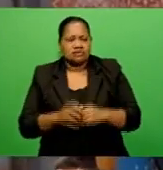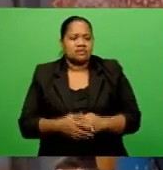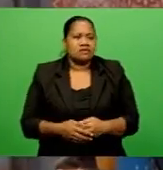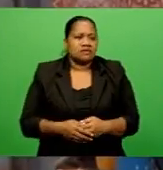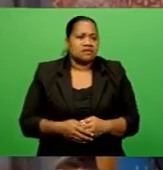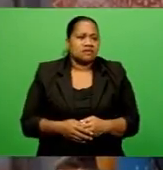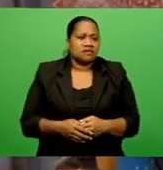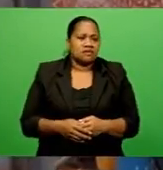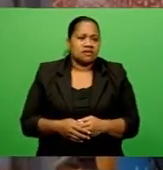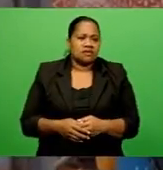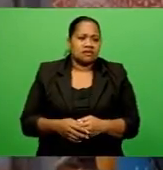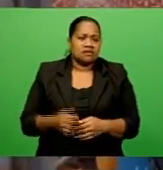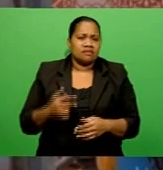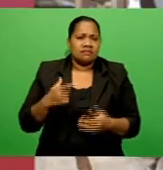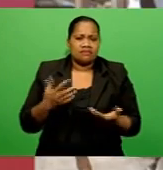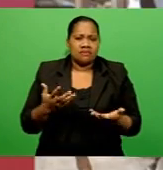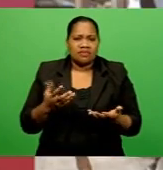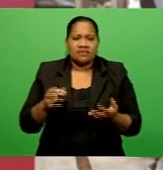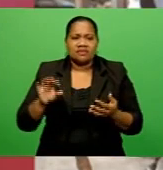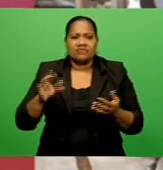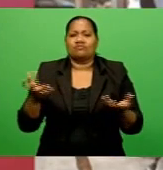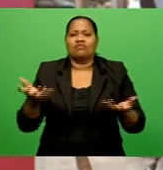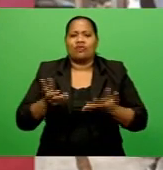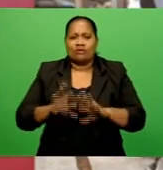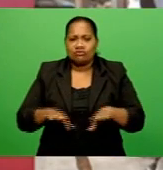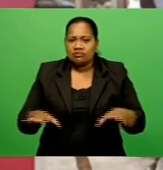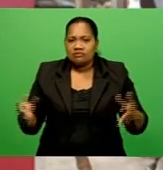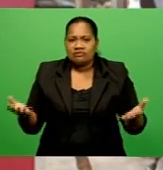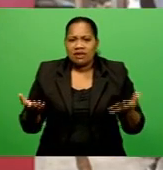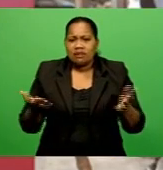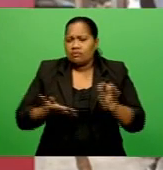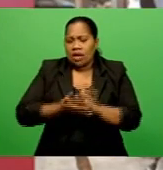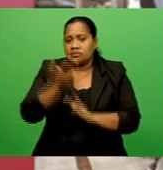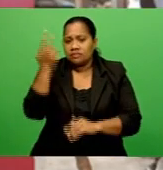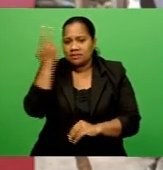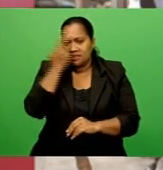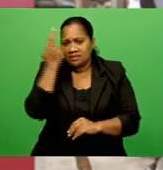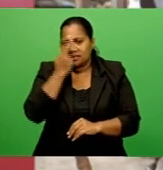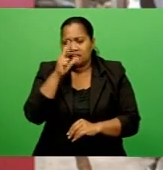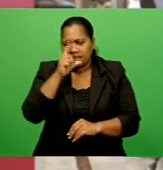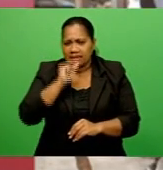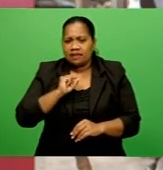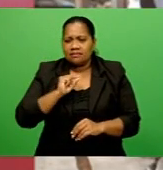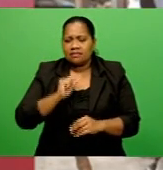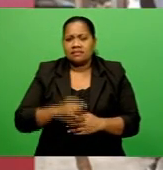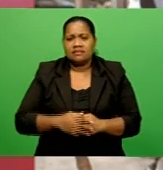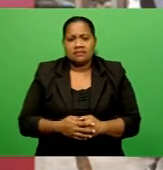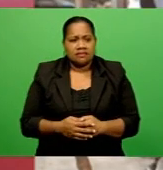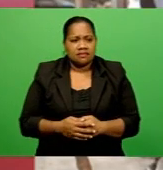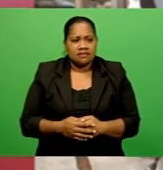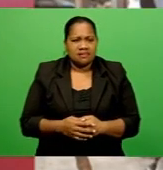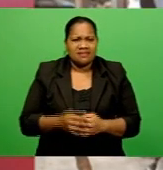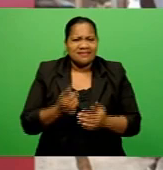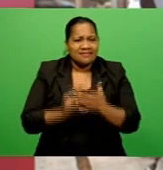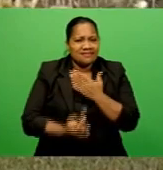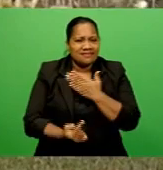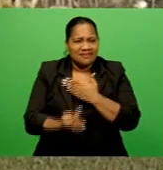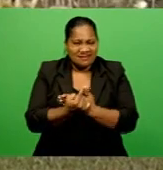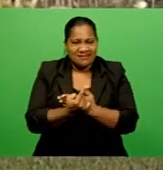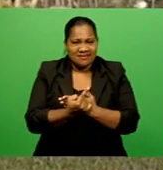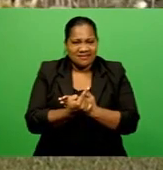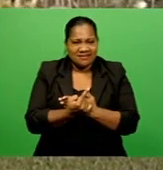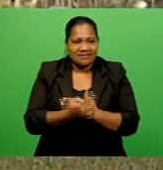monitor the whereabouts of our children, there is a high risk that abuse can take